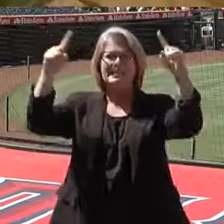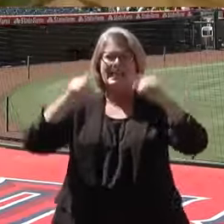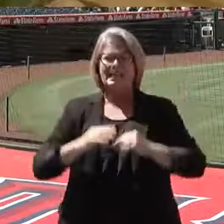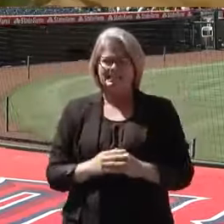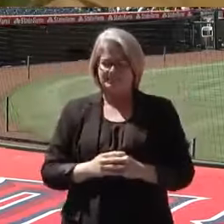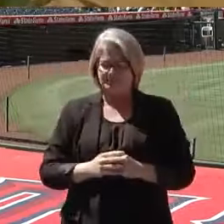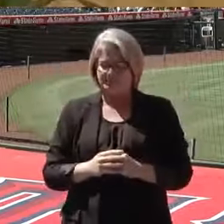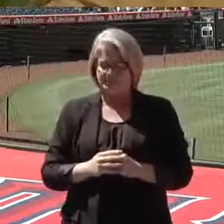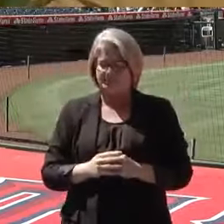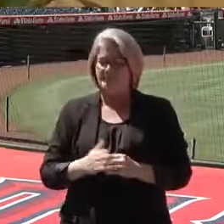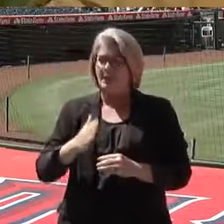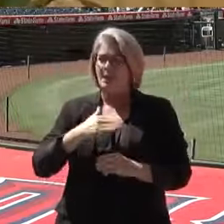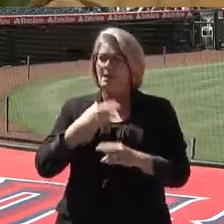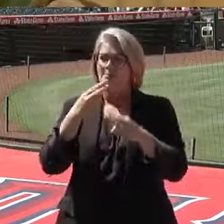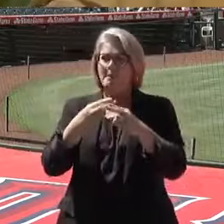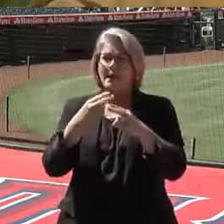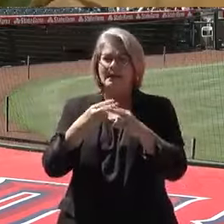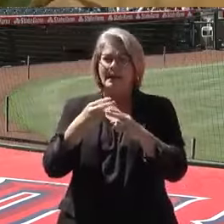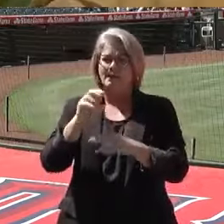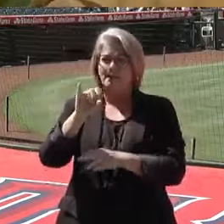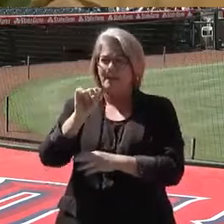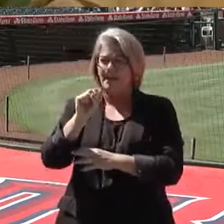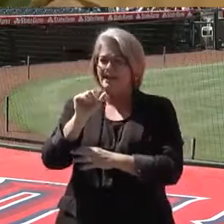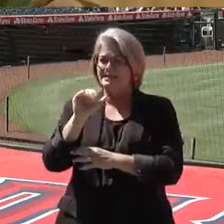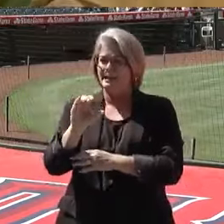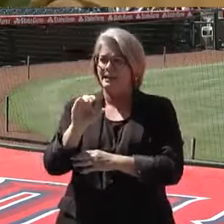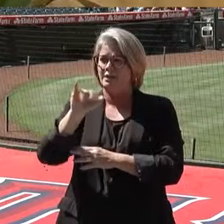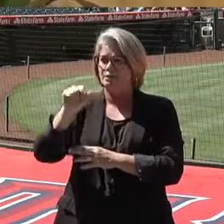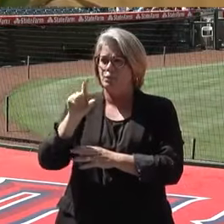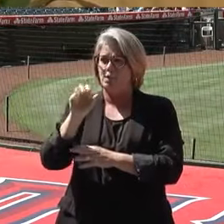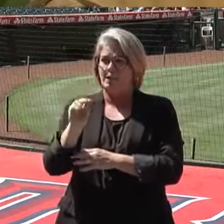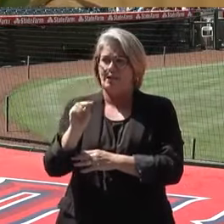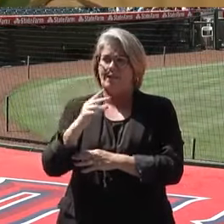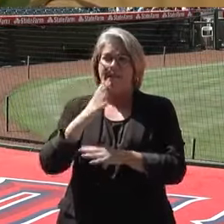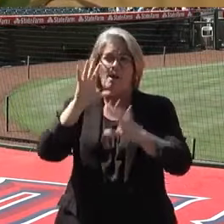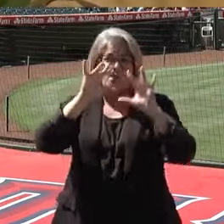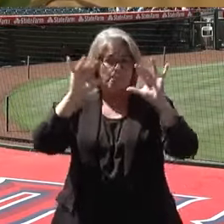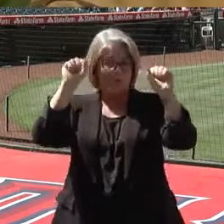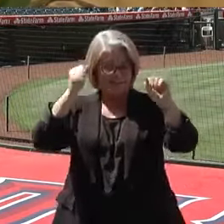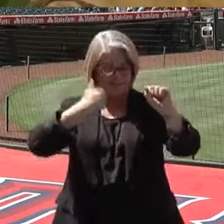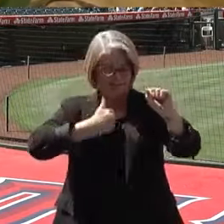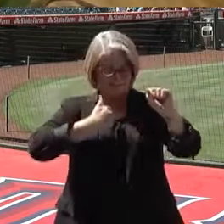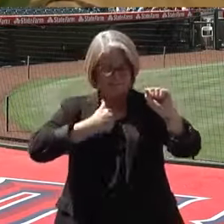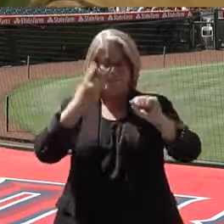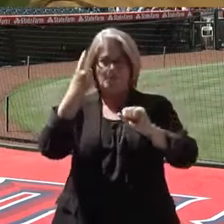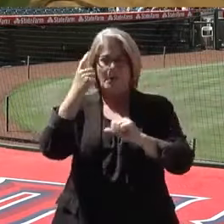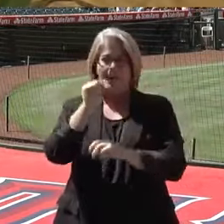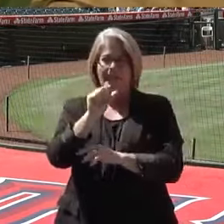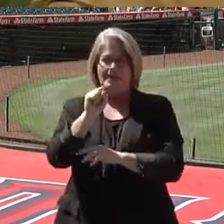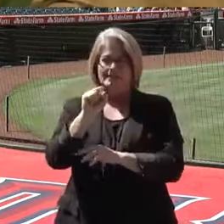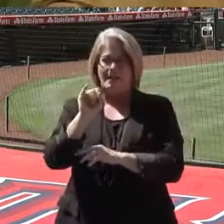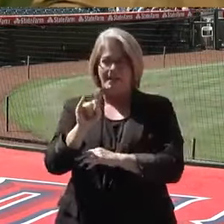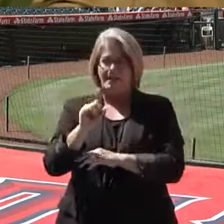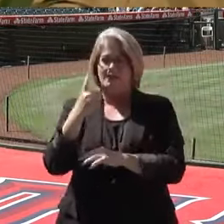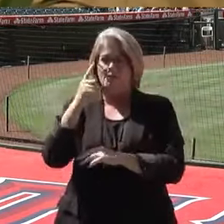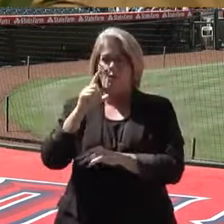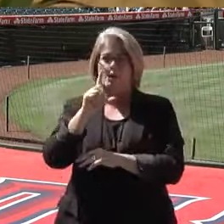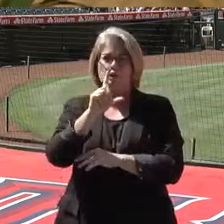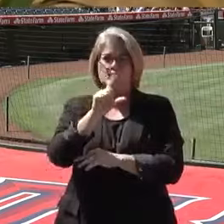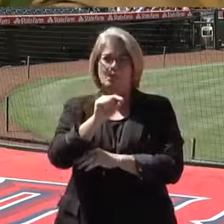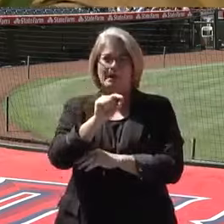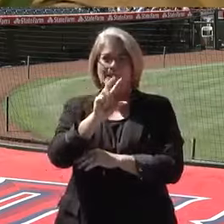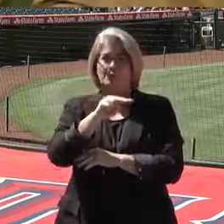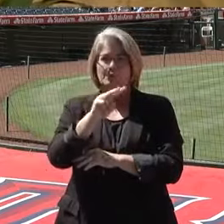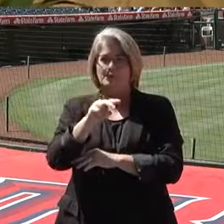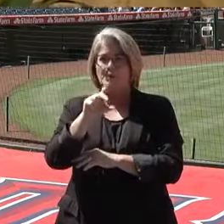So my name is Isaac Julian, and as president of Associated Students Incorporated for the 2022-2023 academic year, it is an